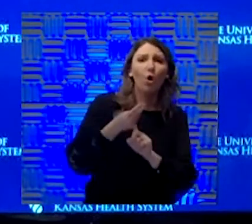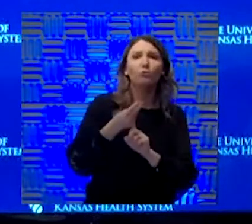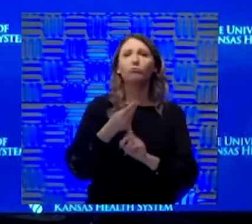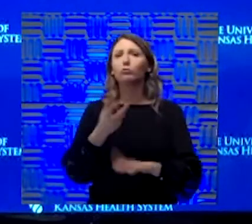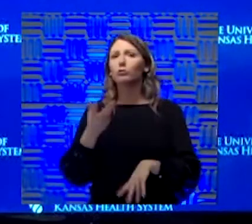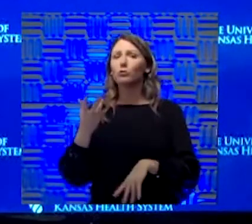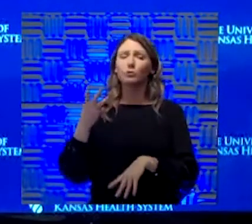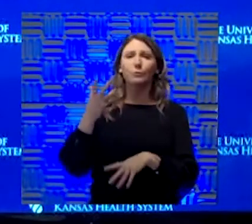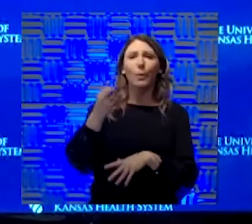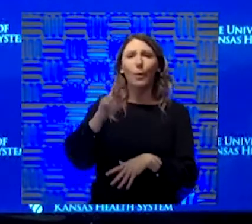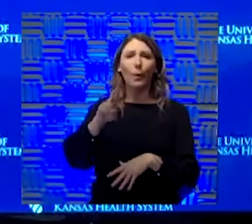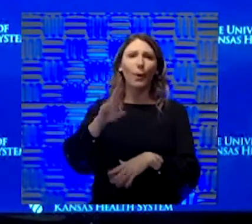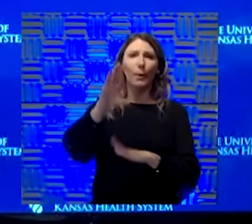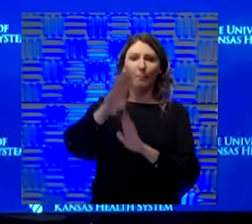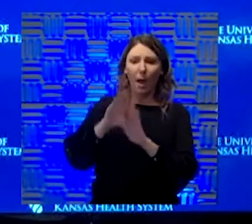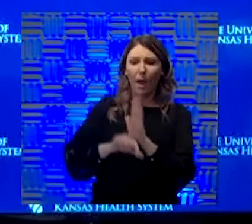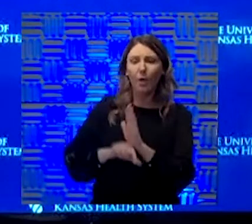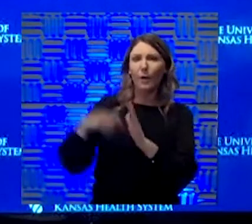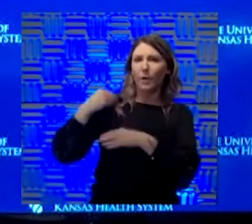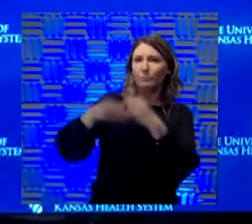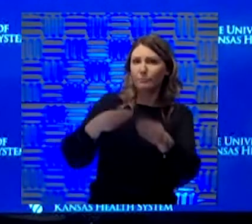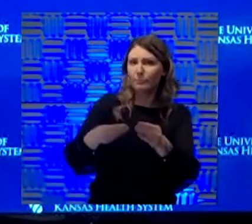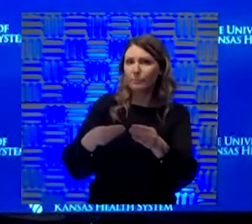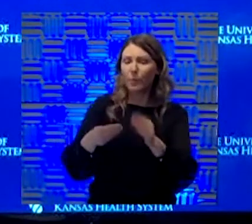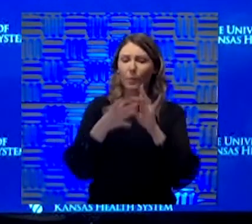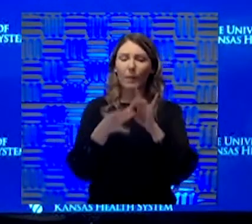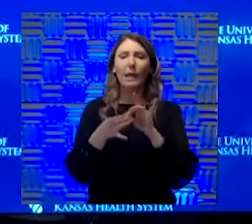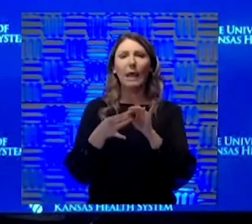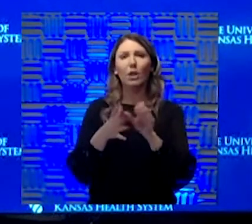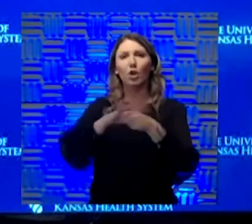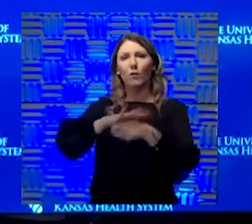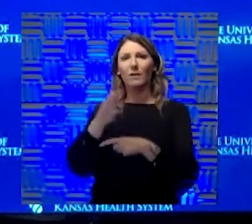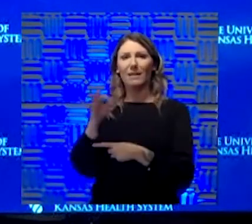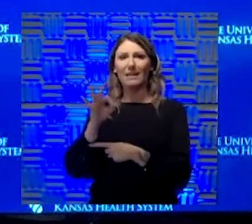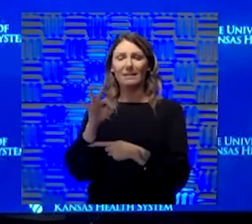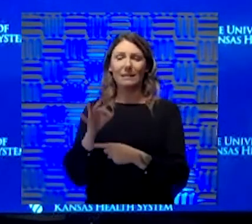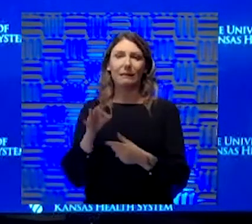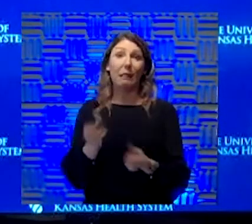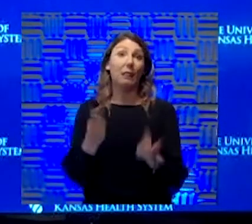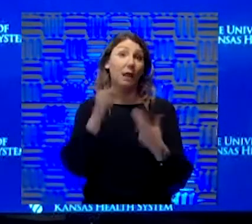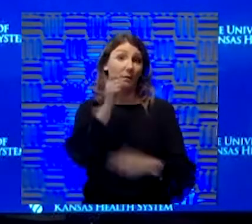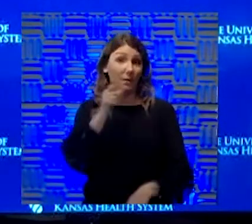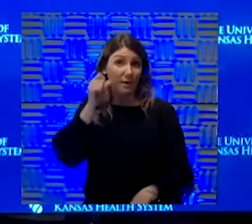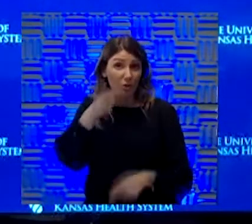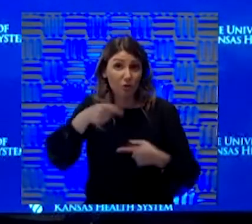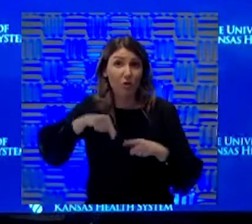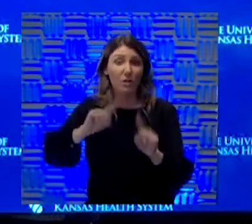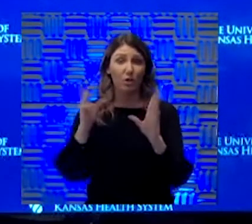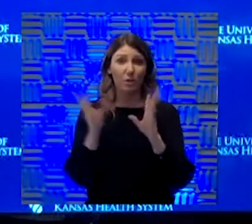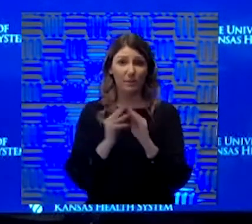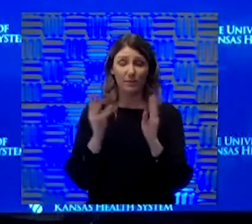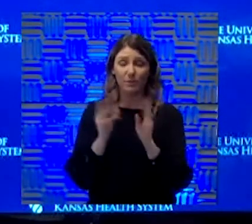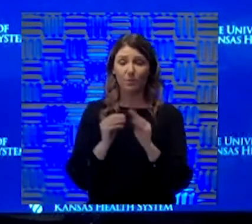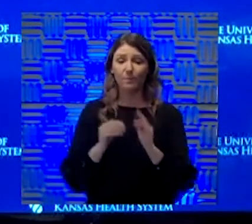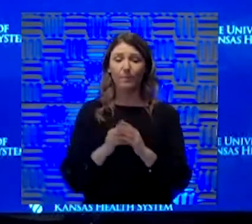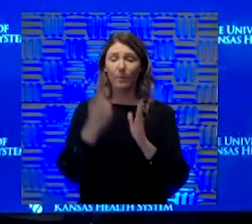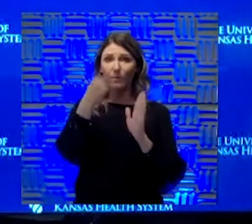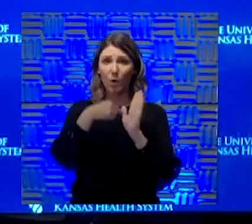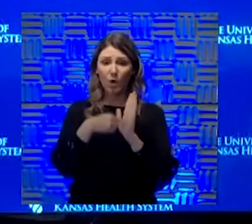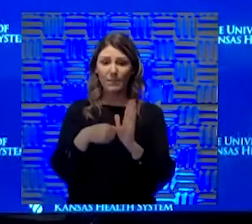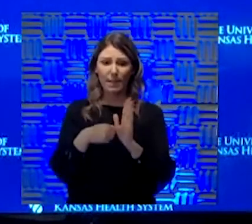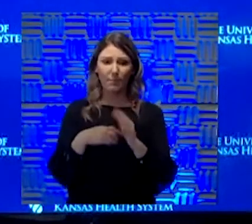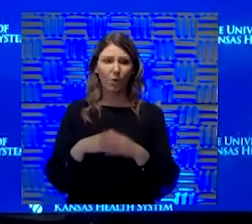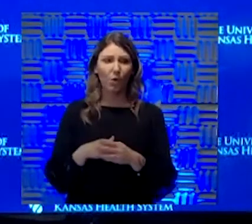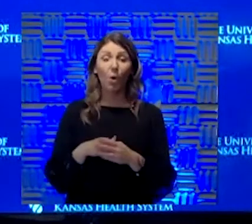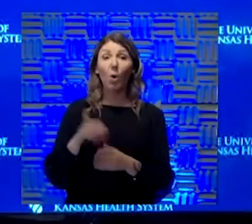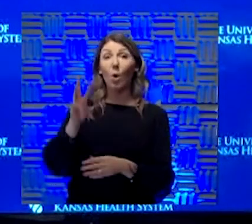affects COVID-19, we know, we heard from that loud and clear yesterday in our session, because we know, for example, that